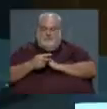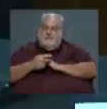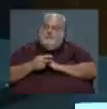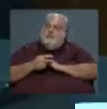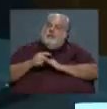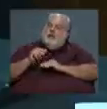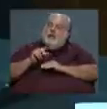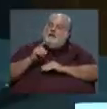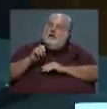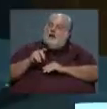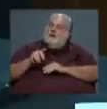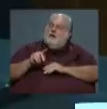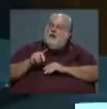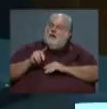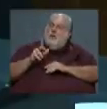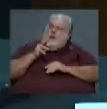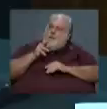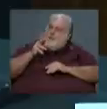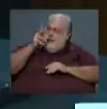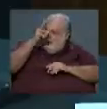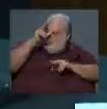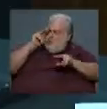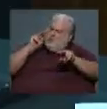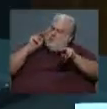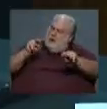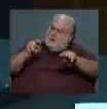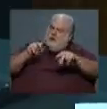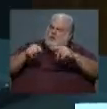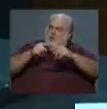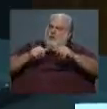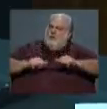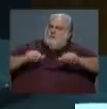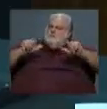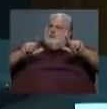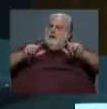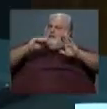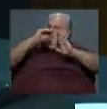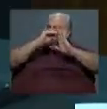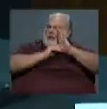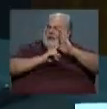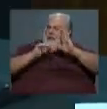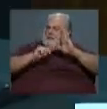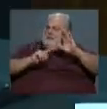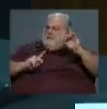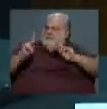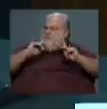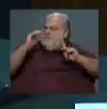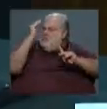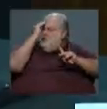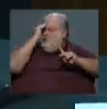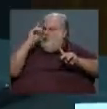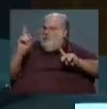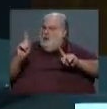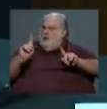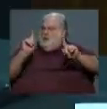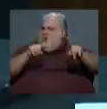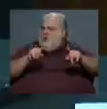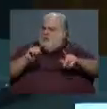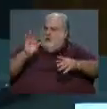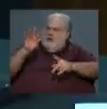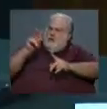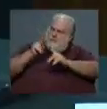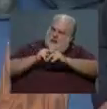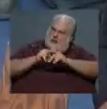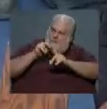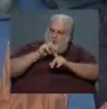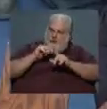parents who are watching this, when would this list be on our TV channel and the locations that parents can go to apply for their children to be in these